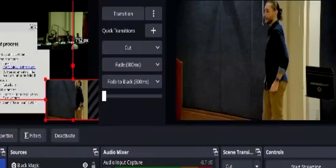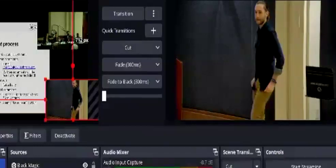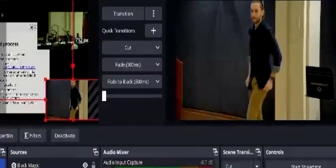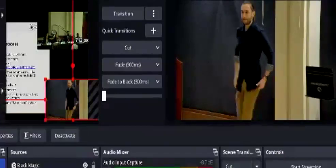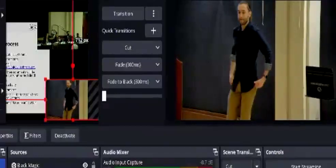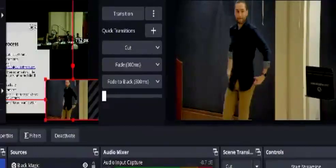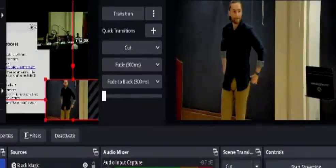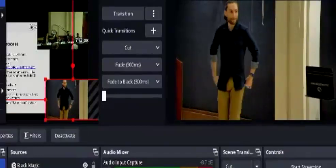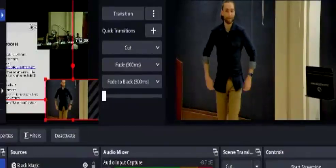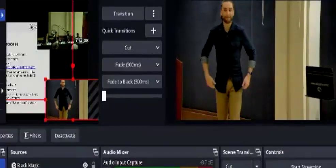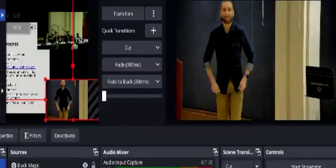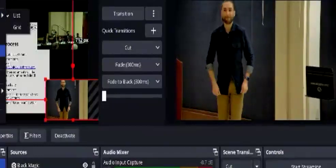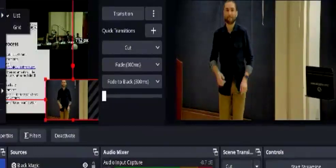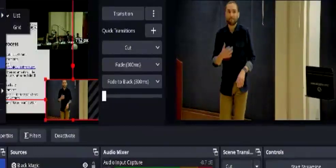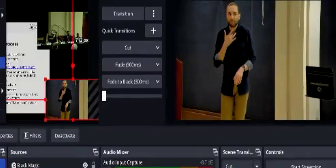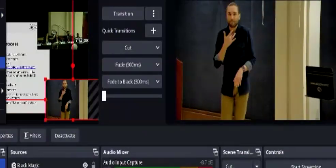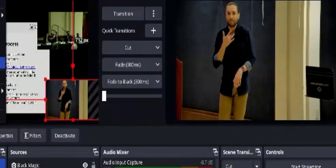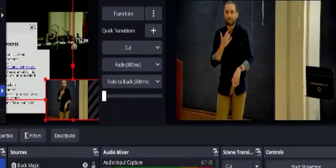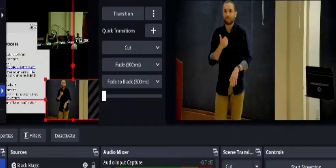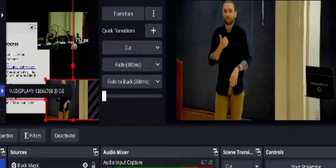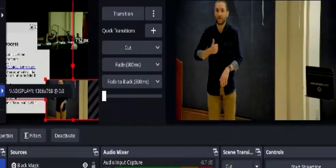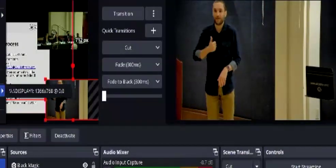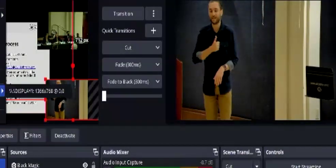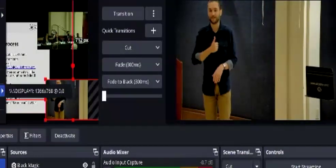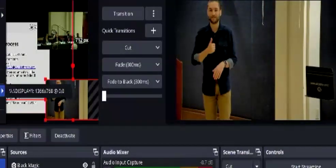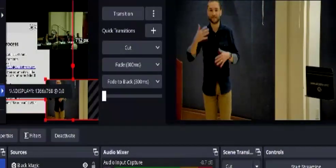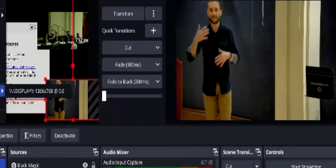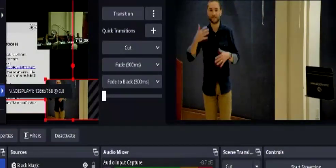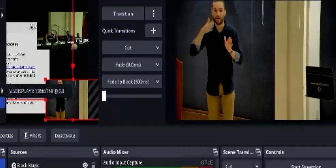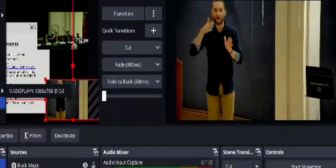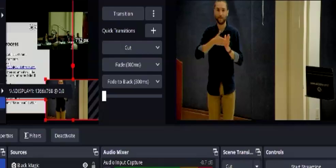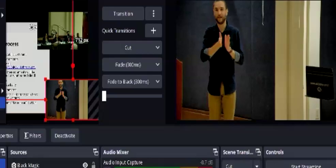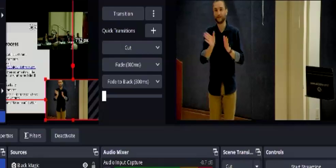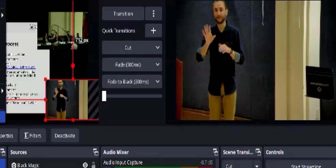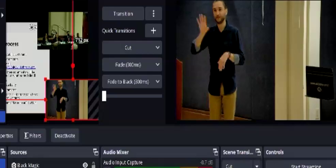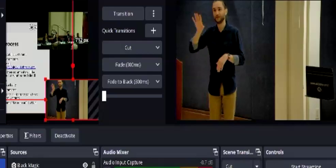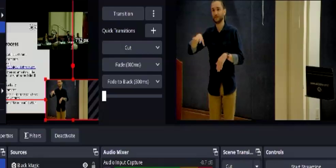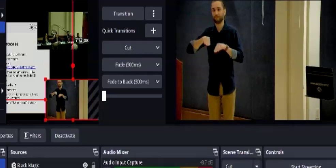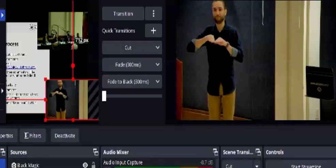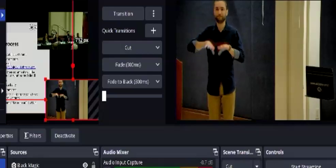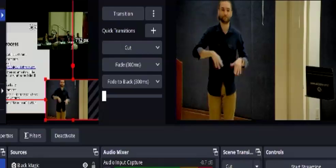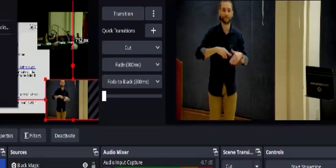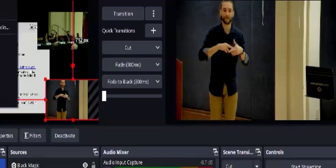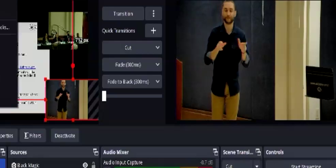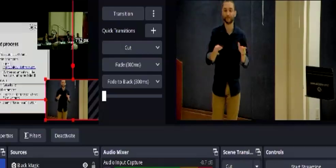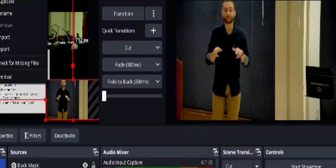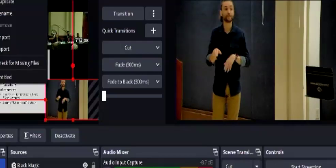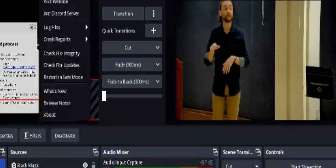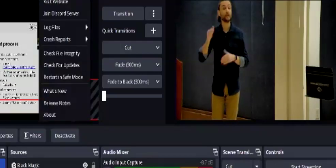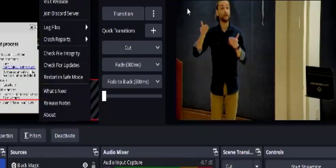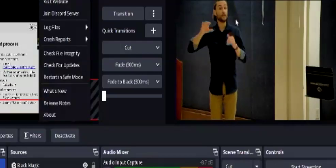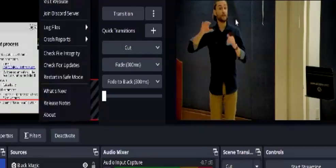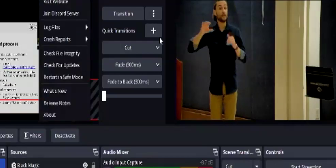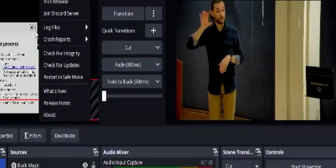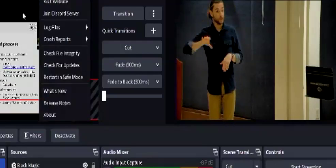Oh, okay, sorry. It's quite an echo. Is there anyone else on Zoom with a question or comment?